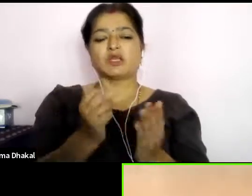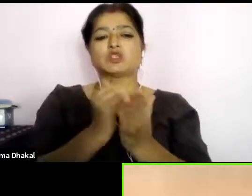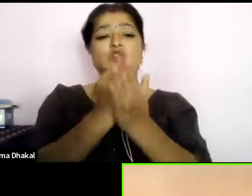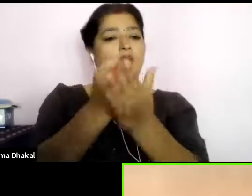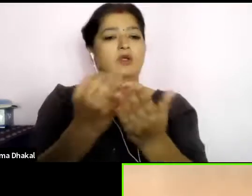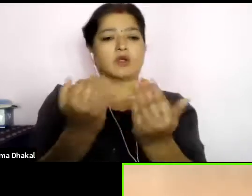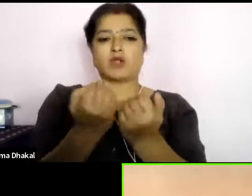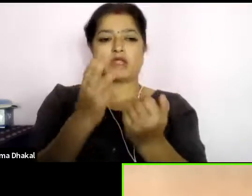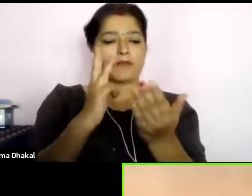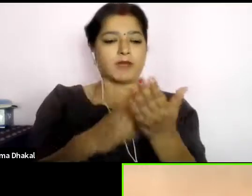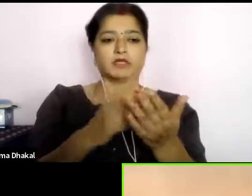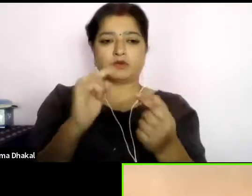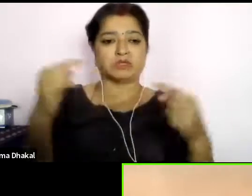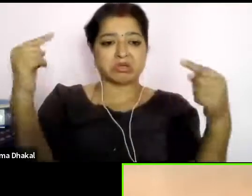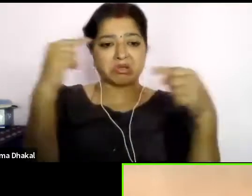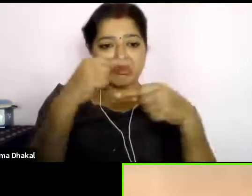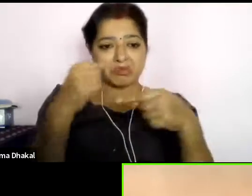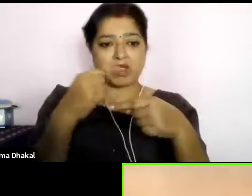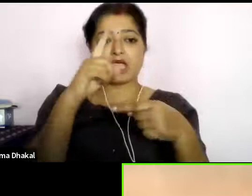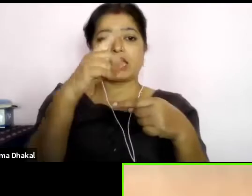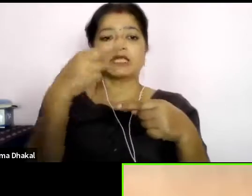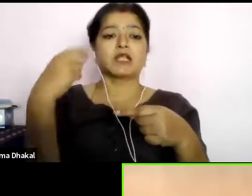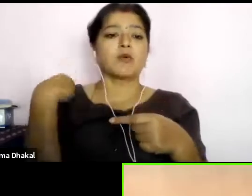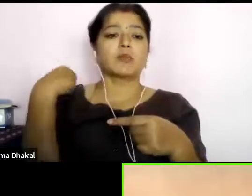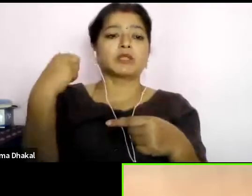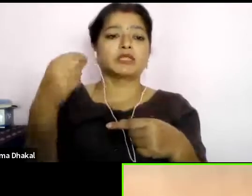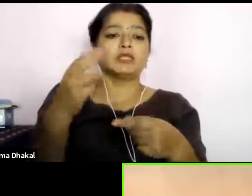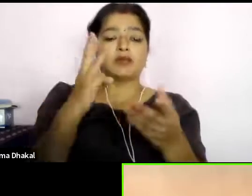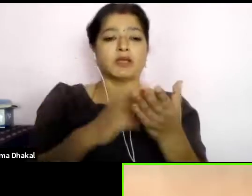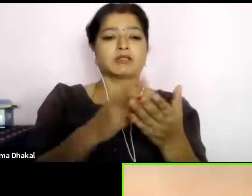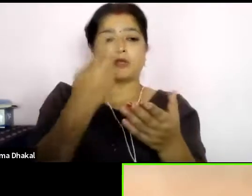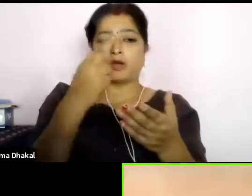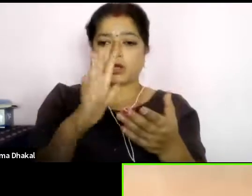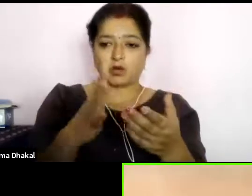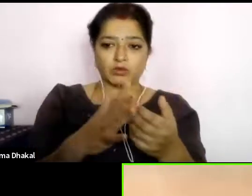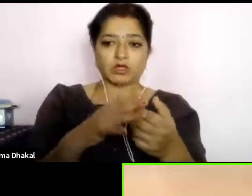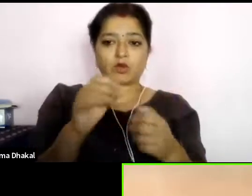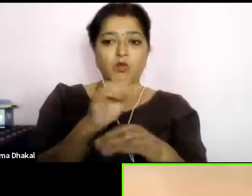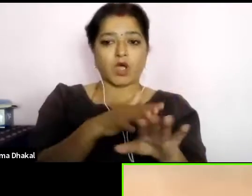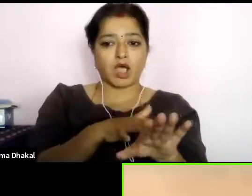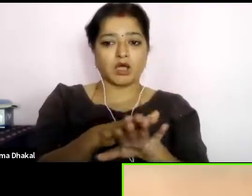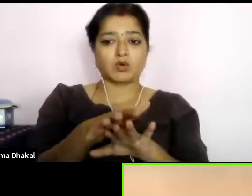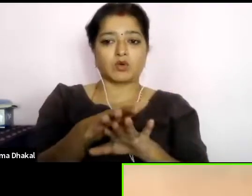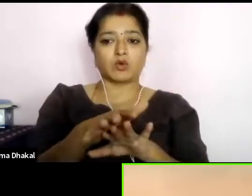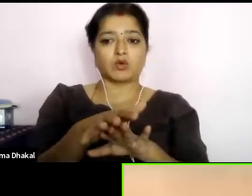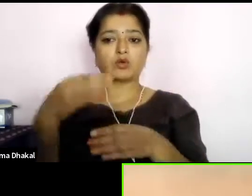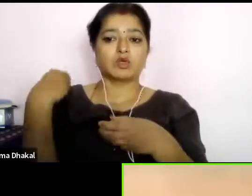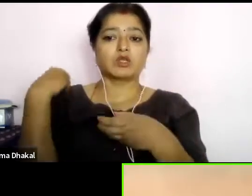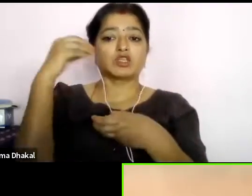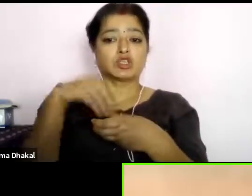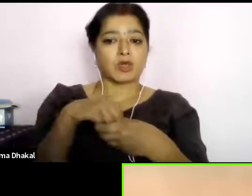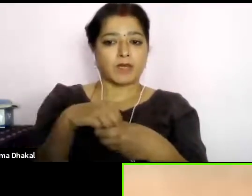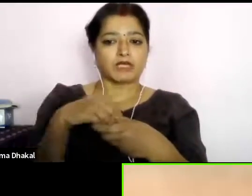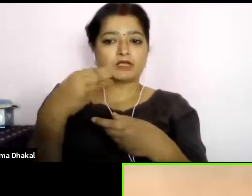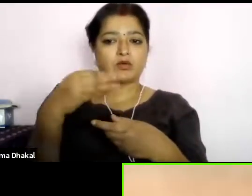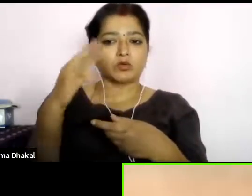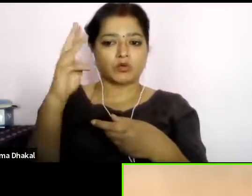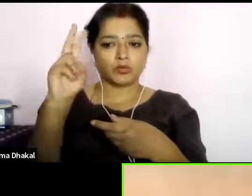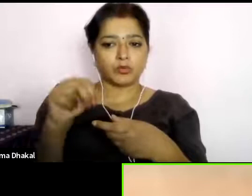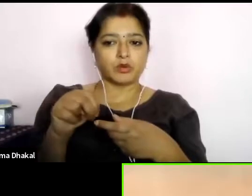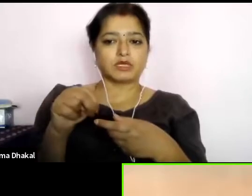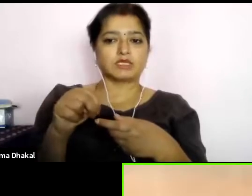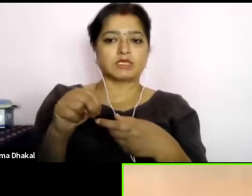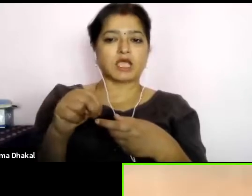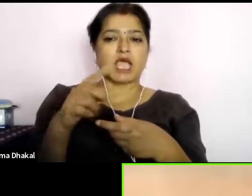are contributors. We are contributing our family, society, and the country that we have been living. So our demand